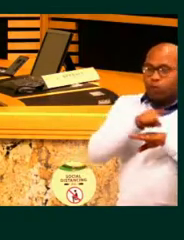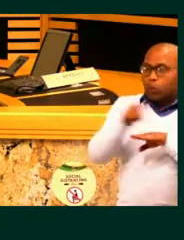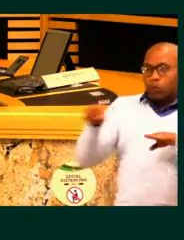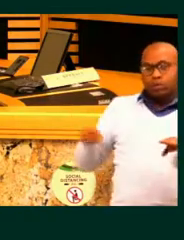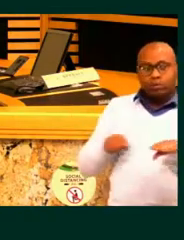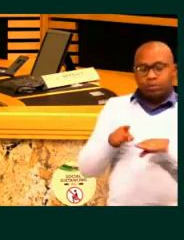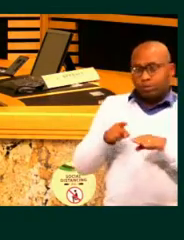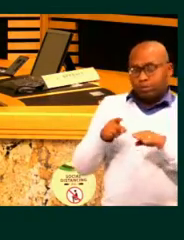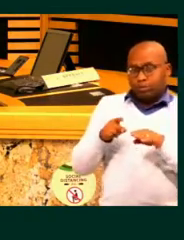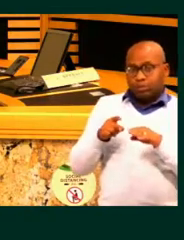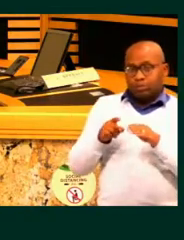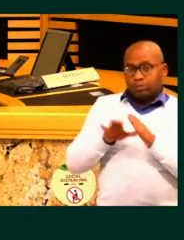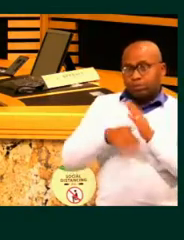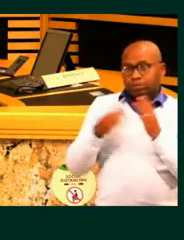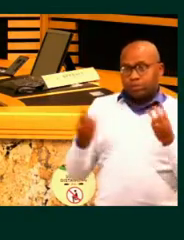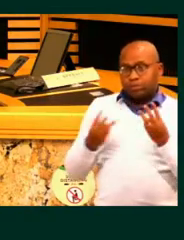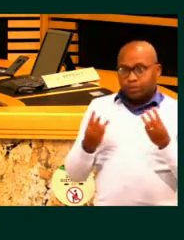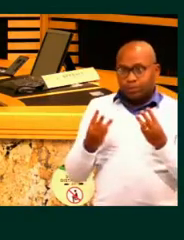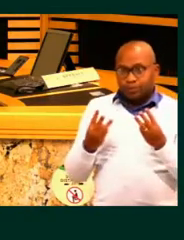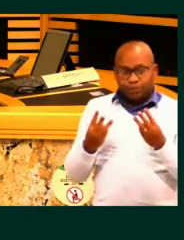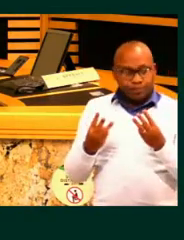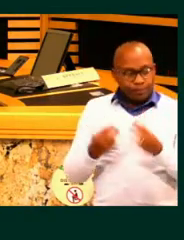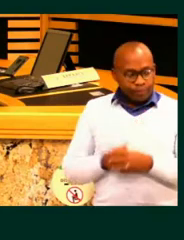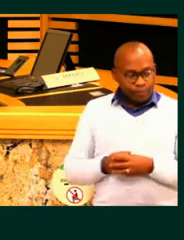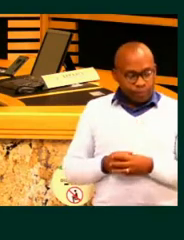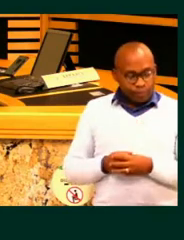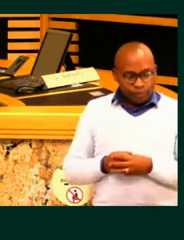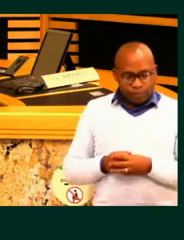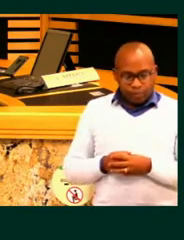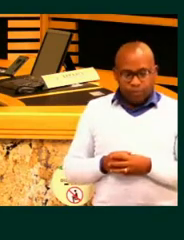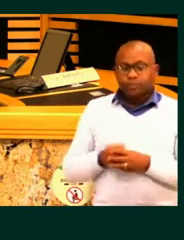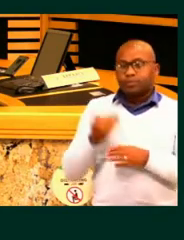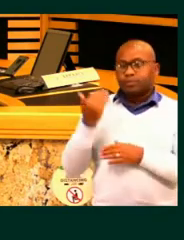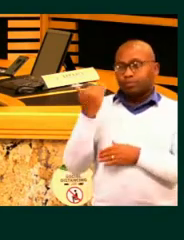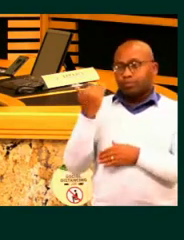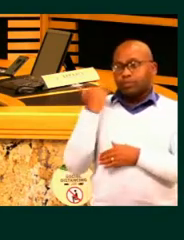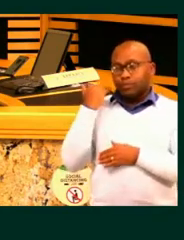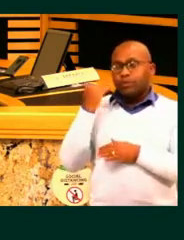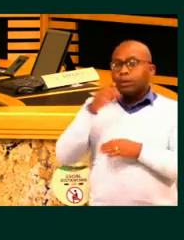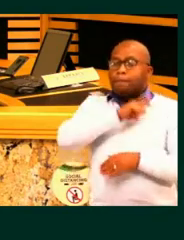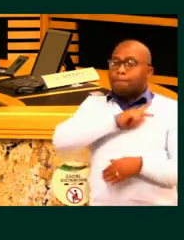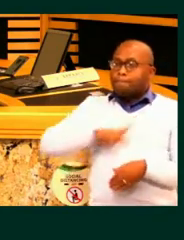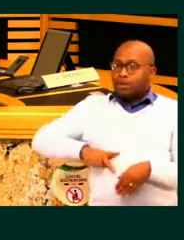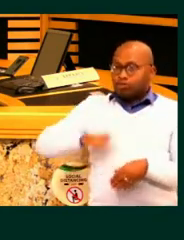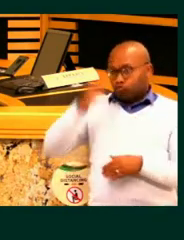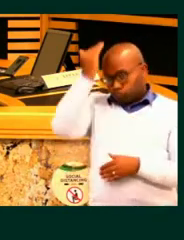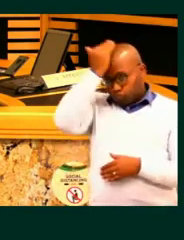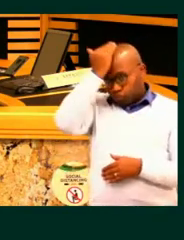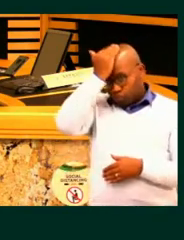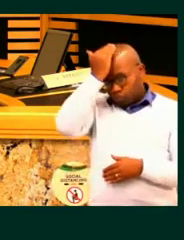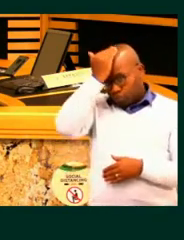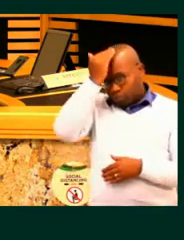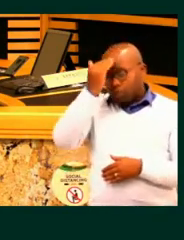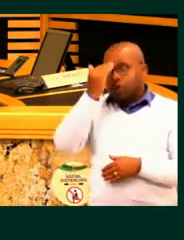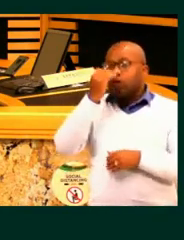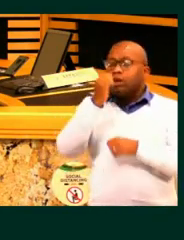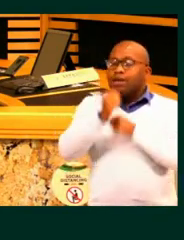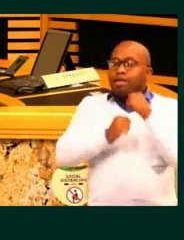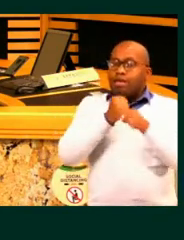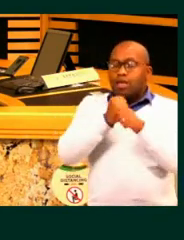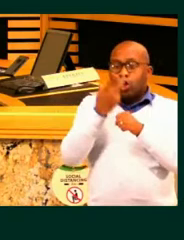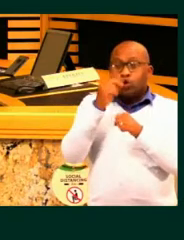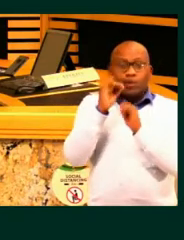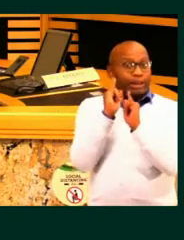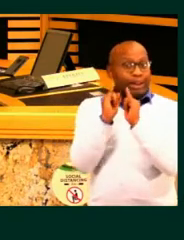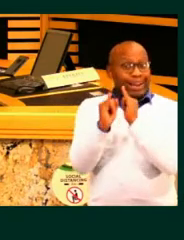mention the few honorable members former president Jacob Z revealed in September 2011 that